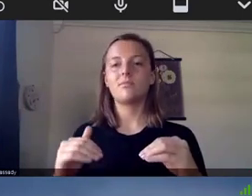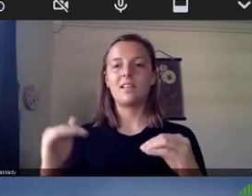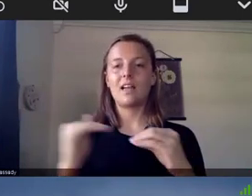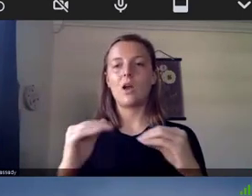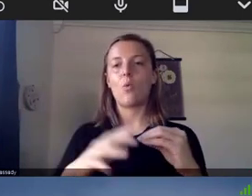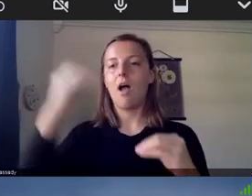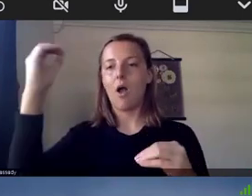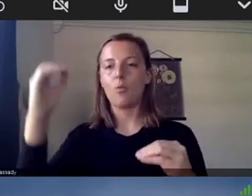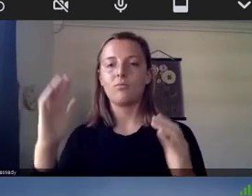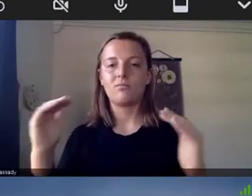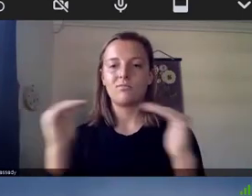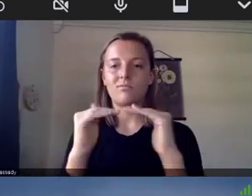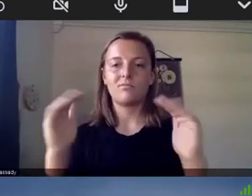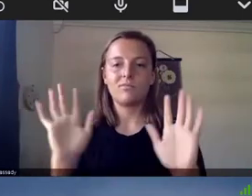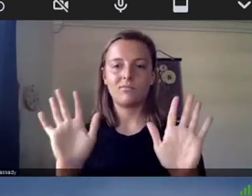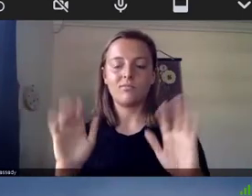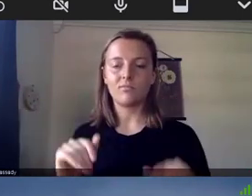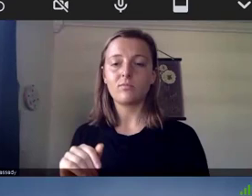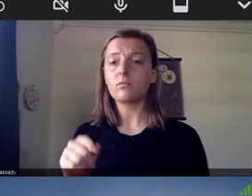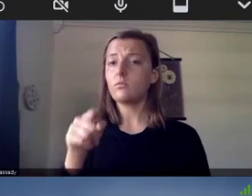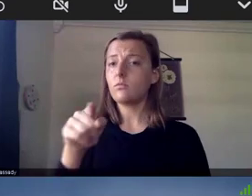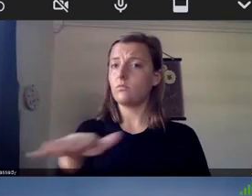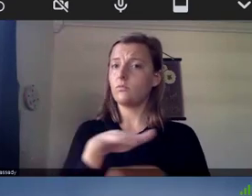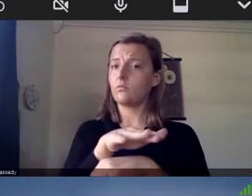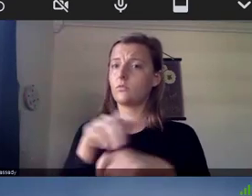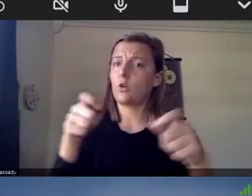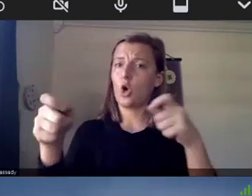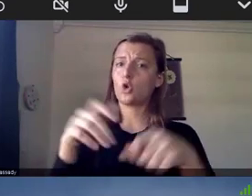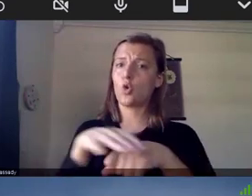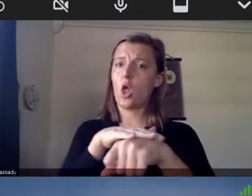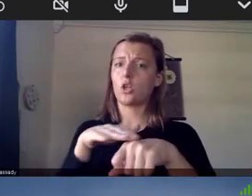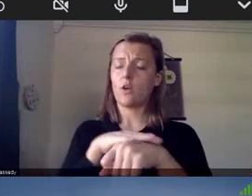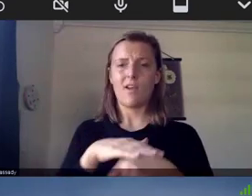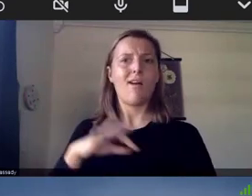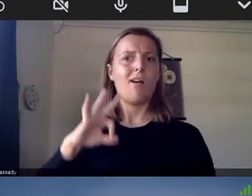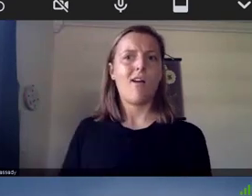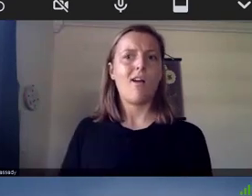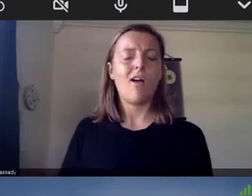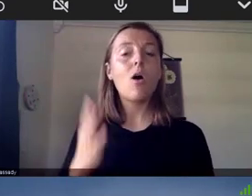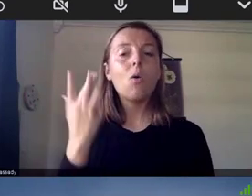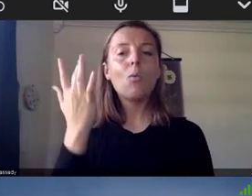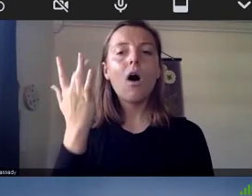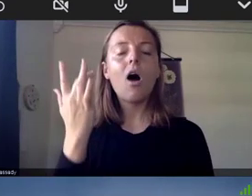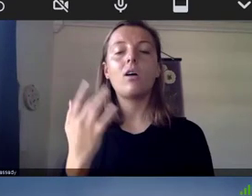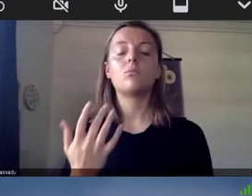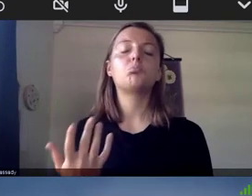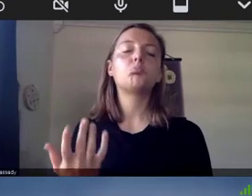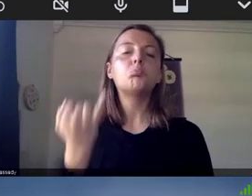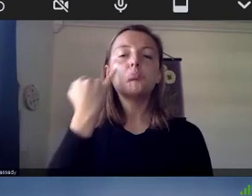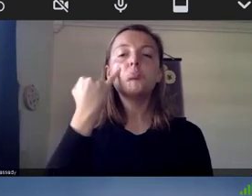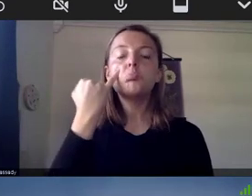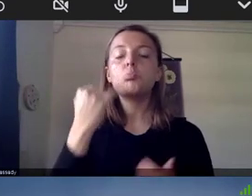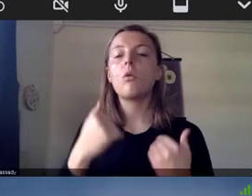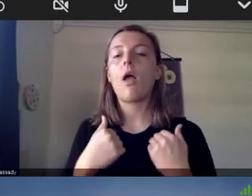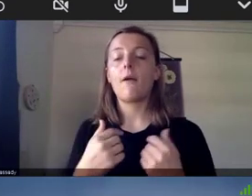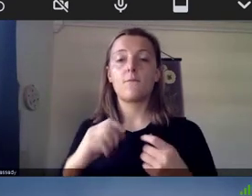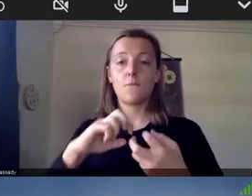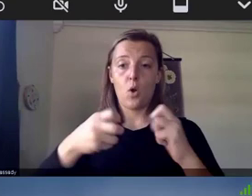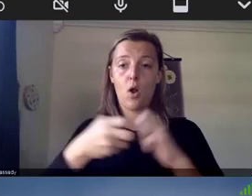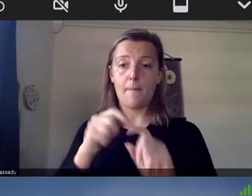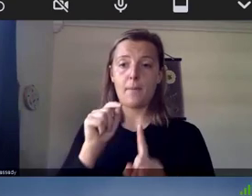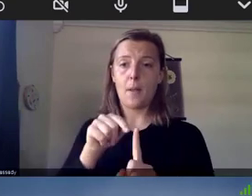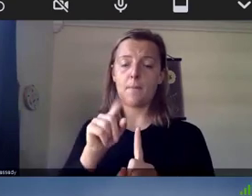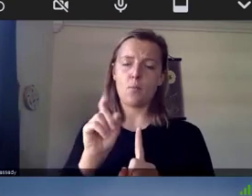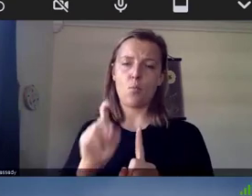One of the reasons that they're useful is that if we have a complicated problem where the geometry gets different, or